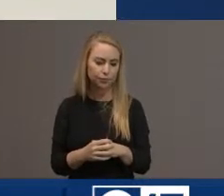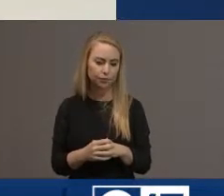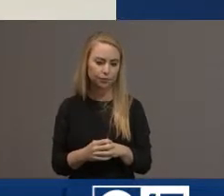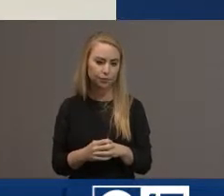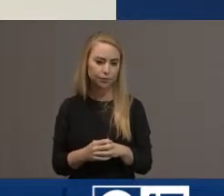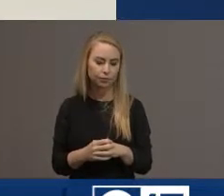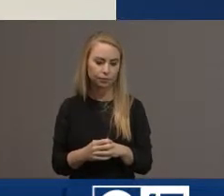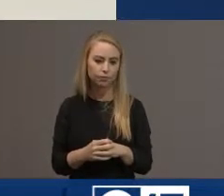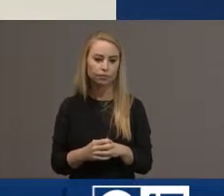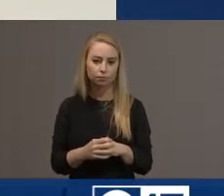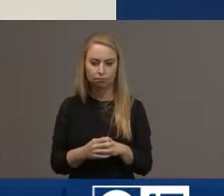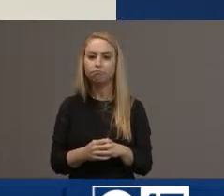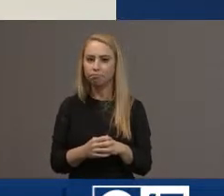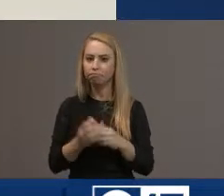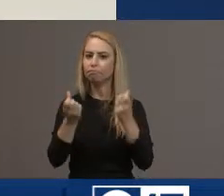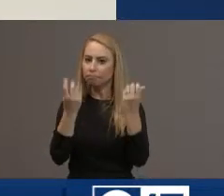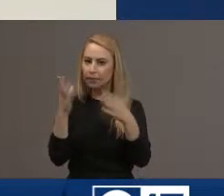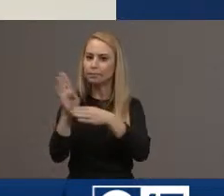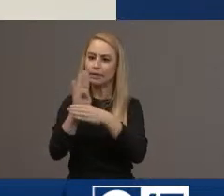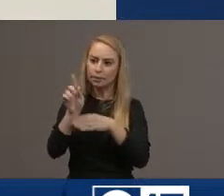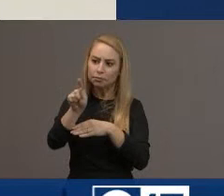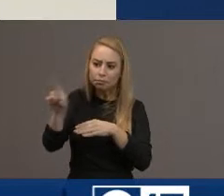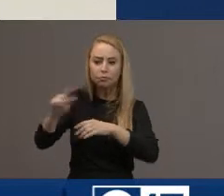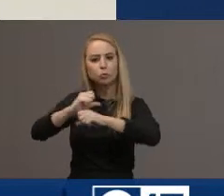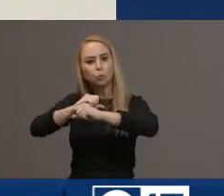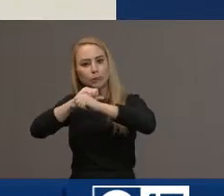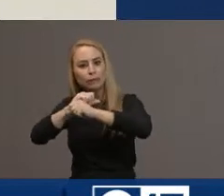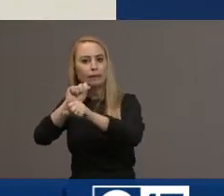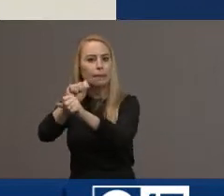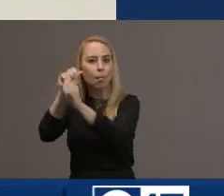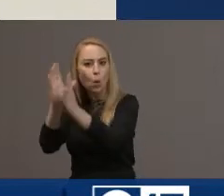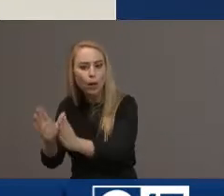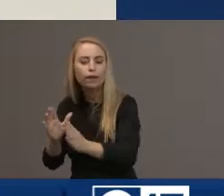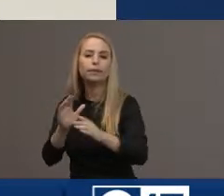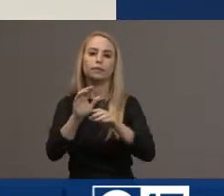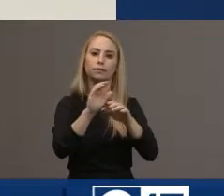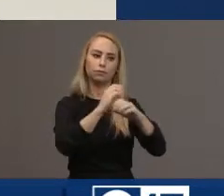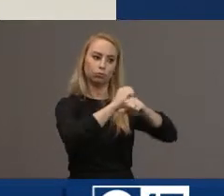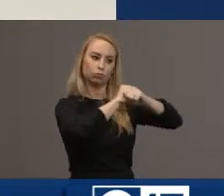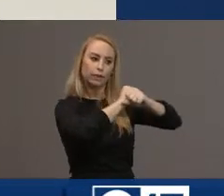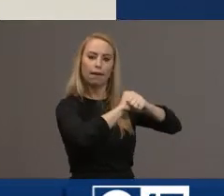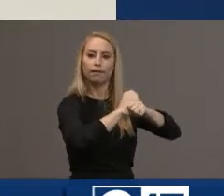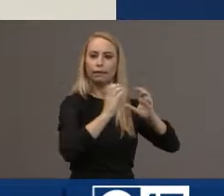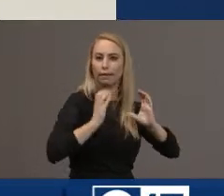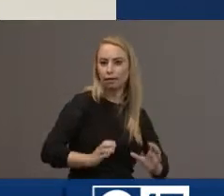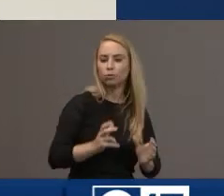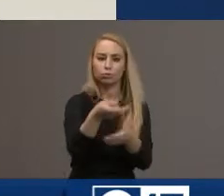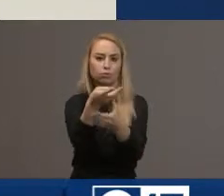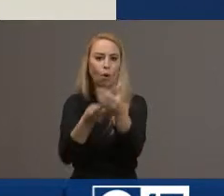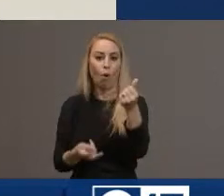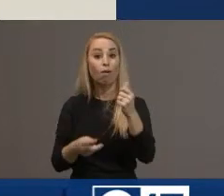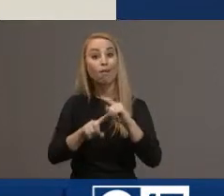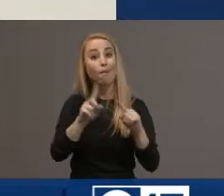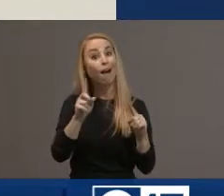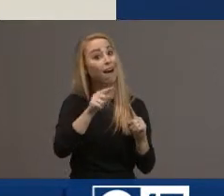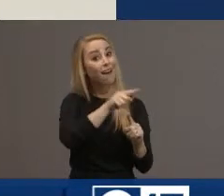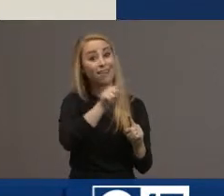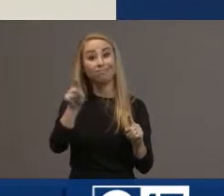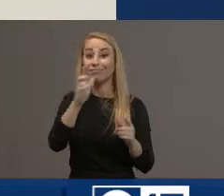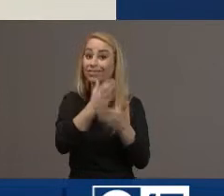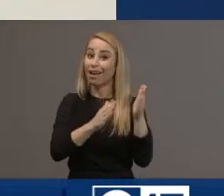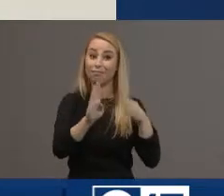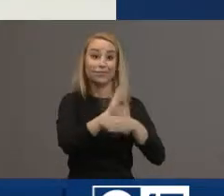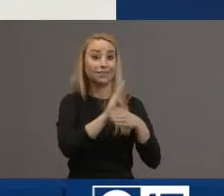where they're protecting their employees and their customers. But not all have done that, and bad